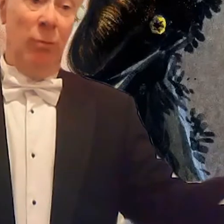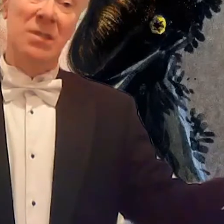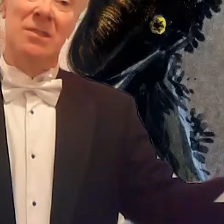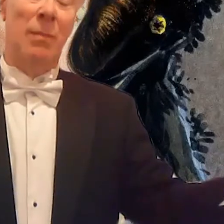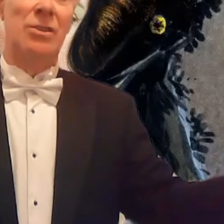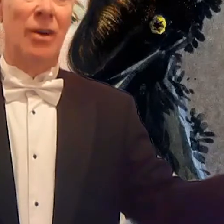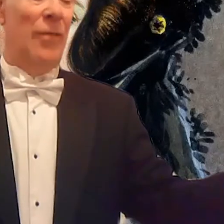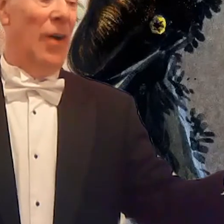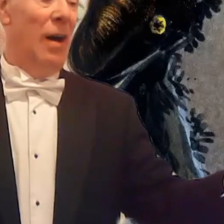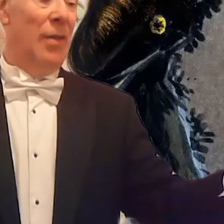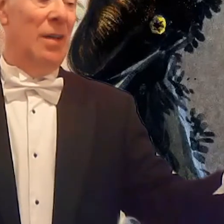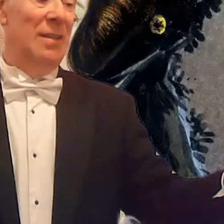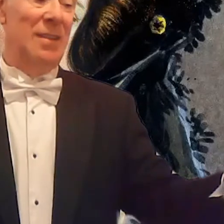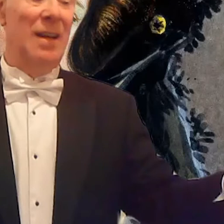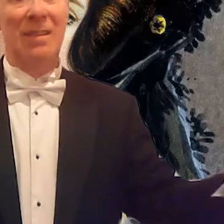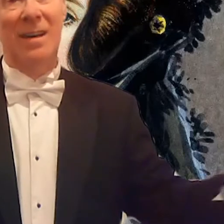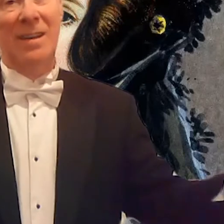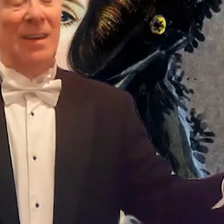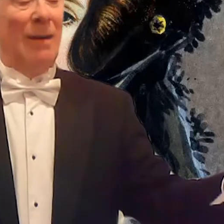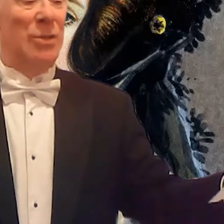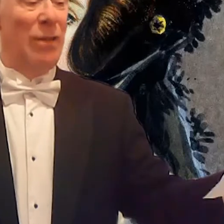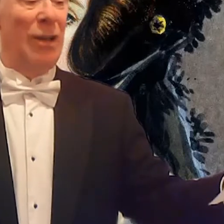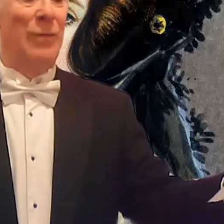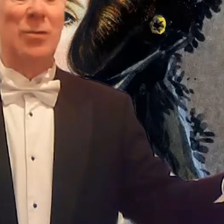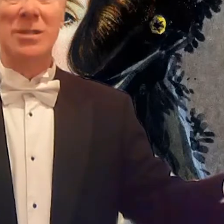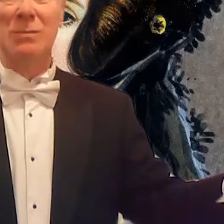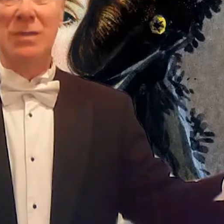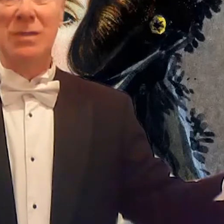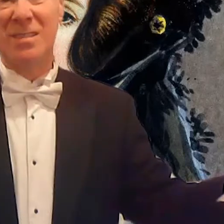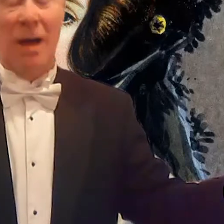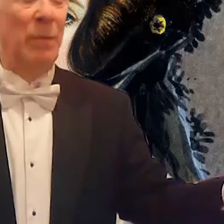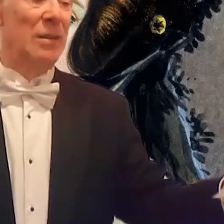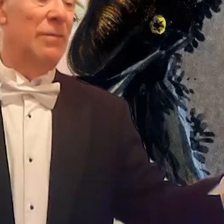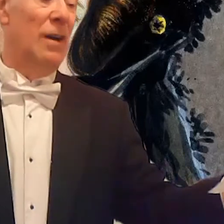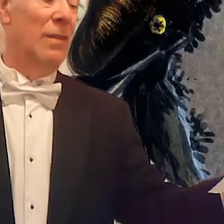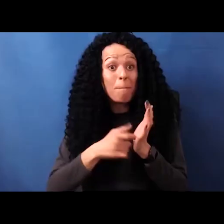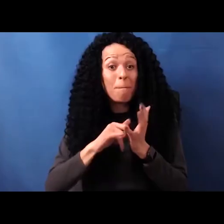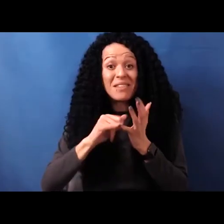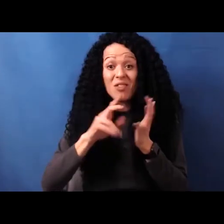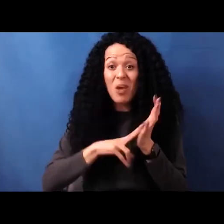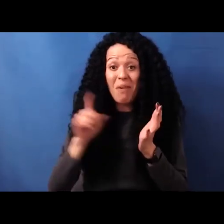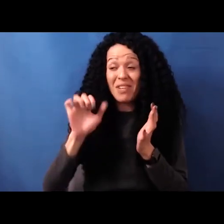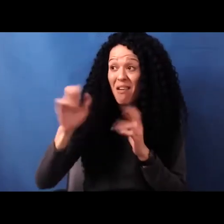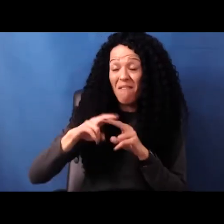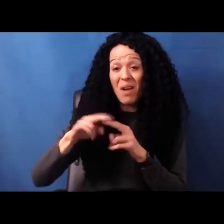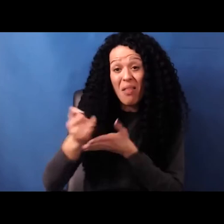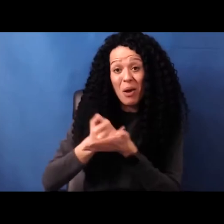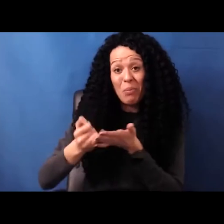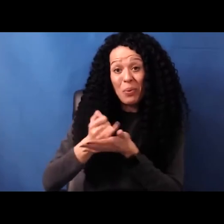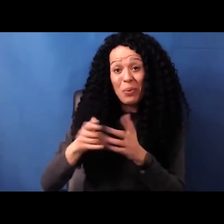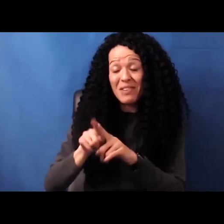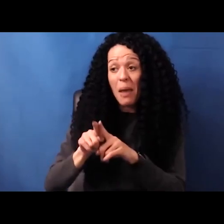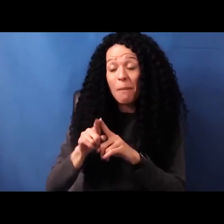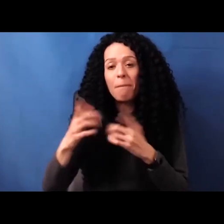He wasn't much of a father, and neither, come to think of it, was Mrs. Somerville's father, though unlike